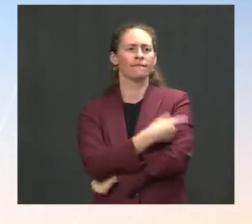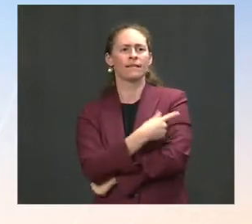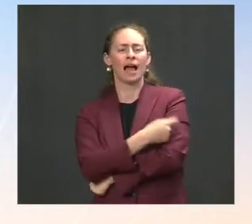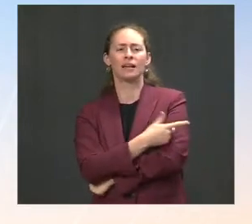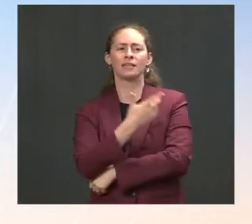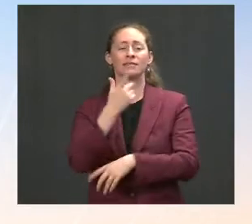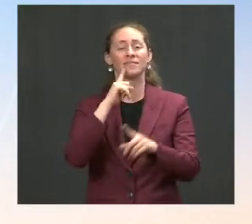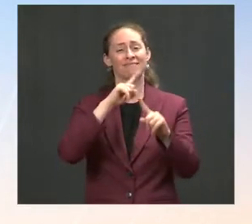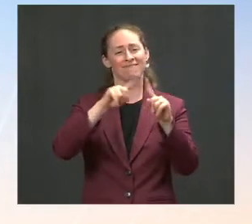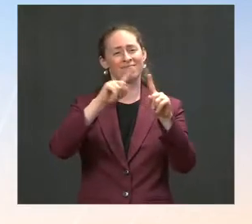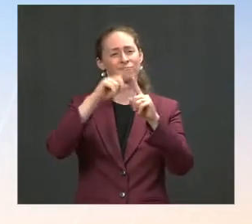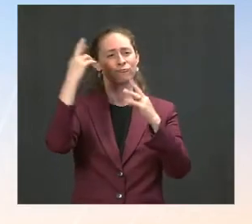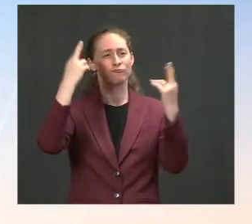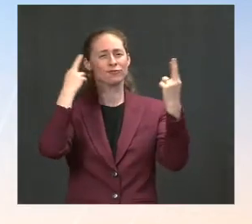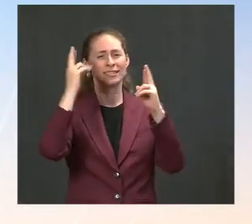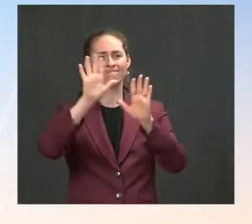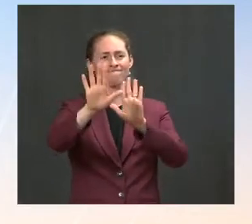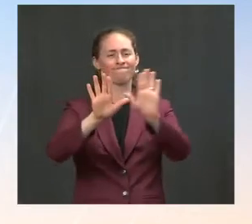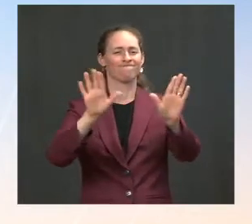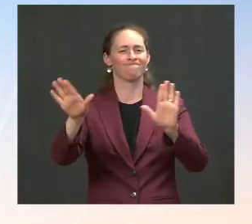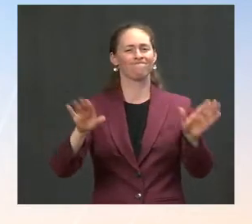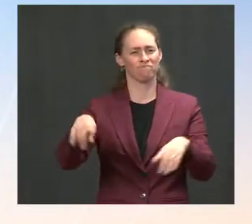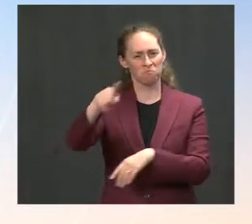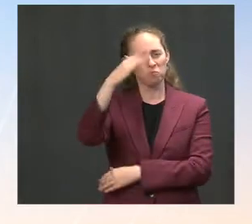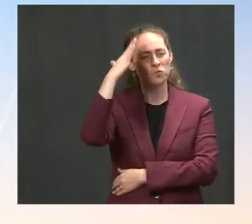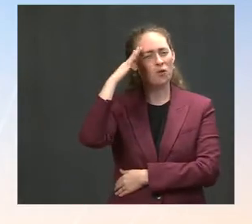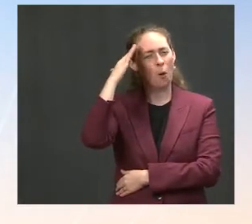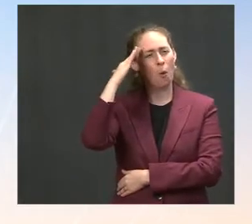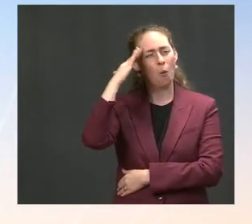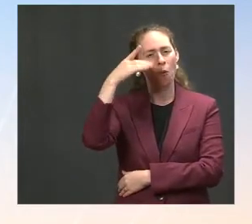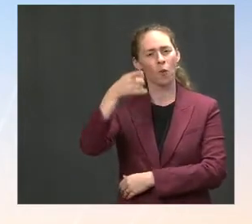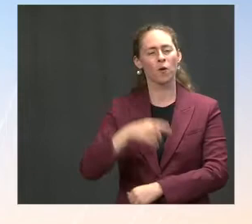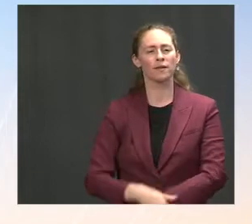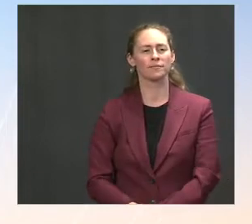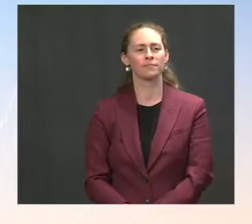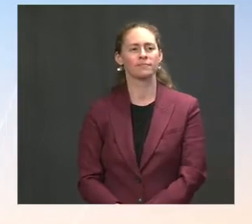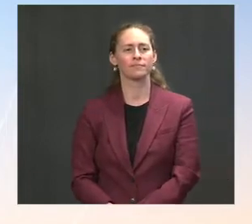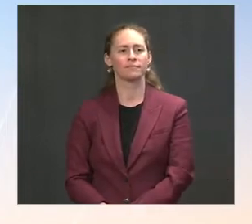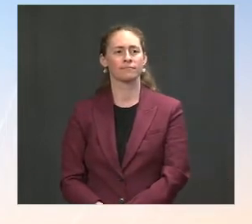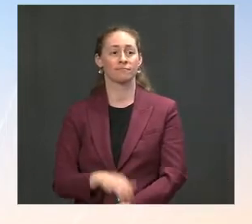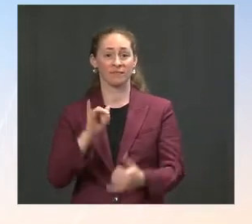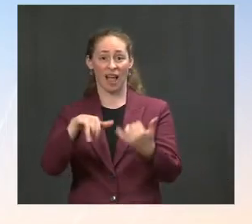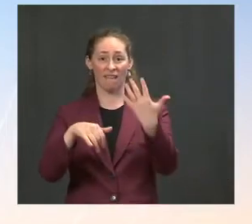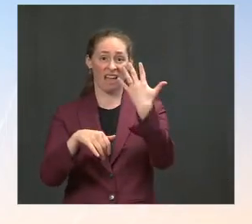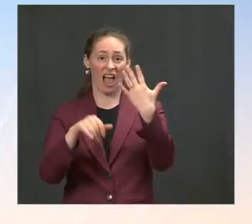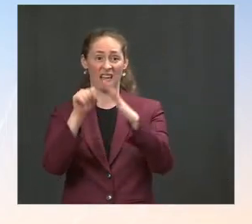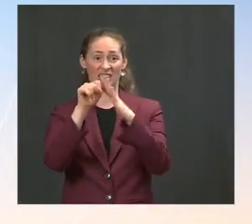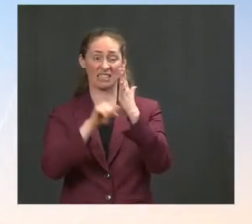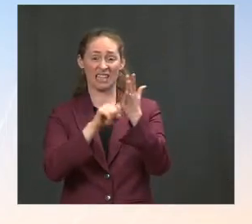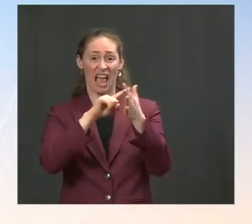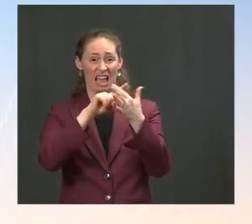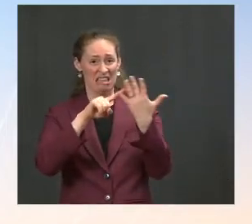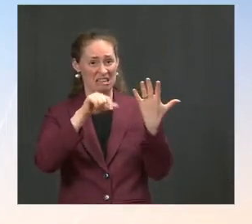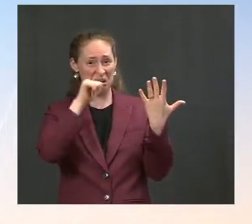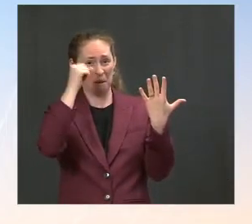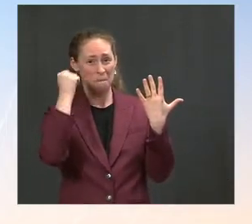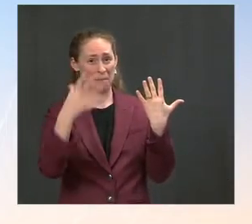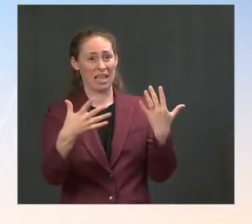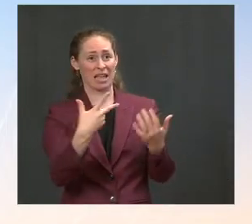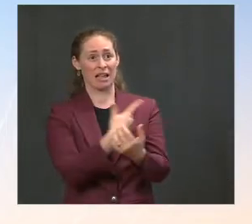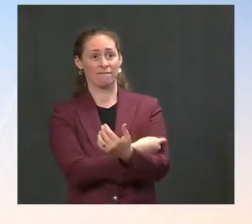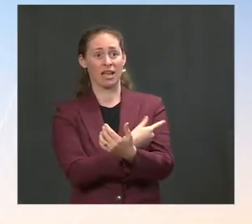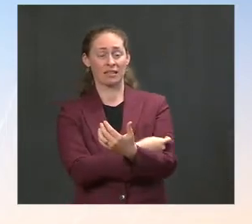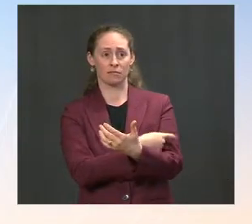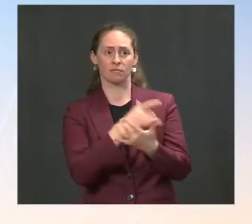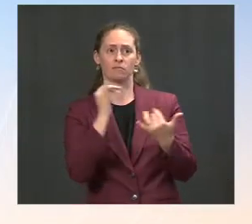have reported on that are leading individuals in these 5 states with lower vaccination rates to get vaccinated. Some is